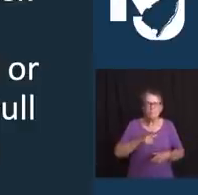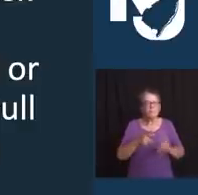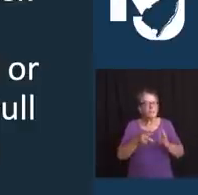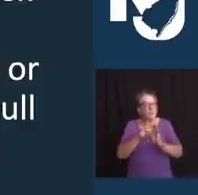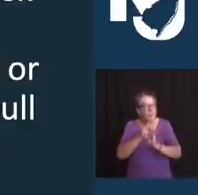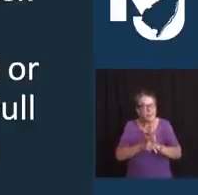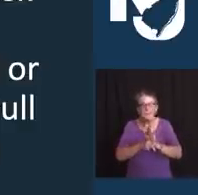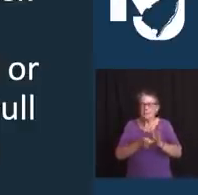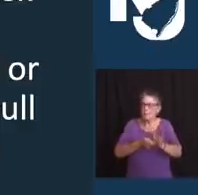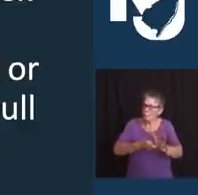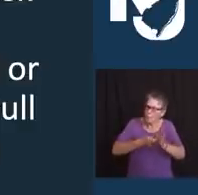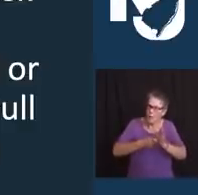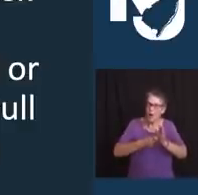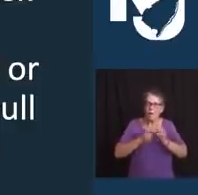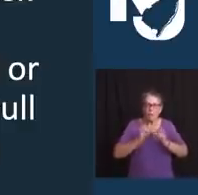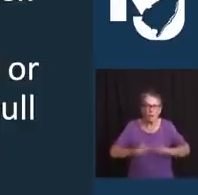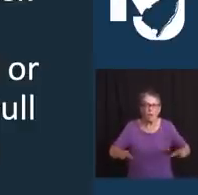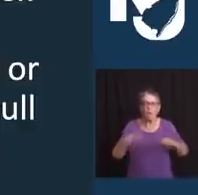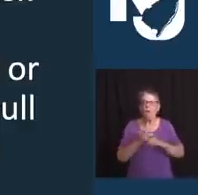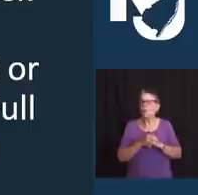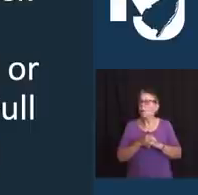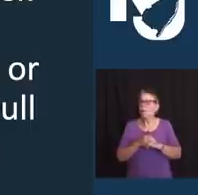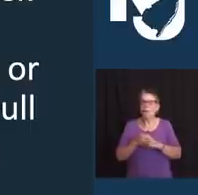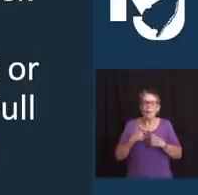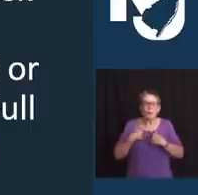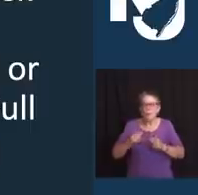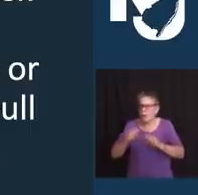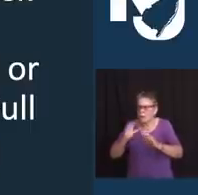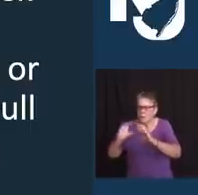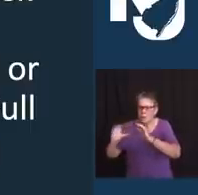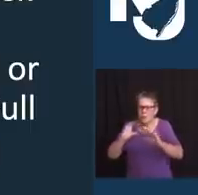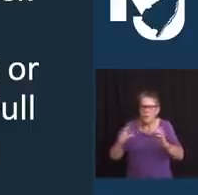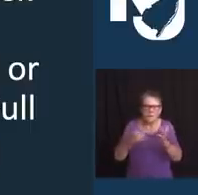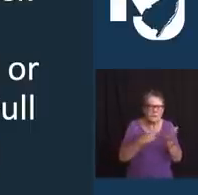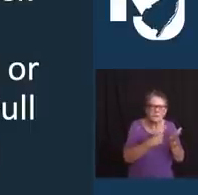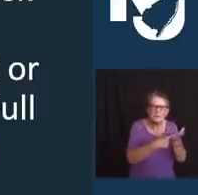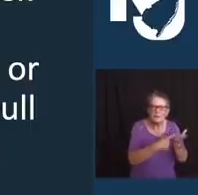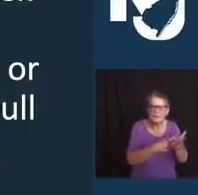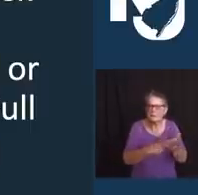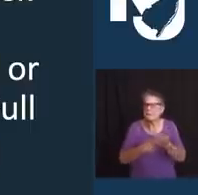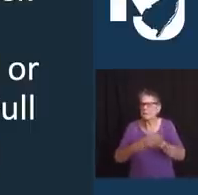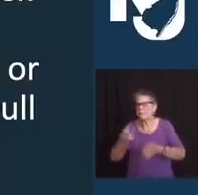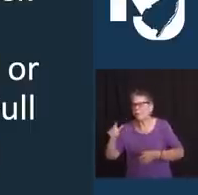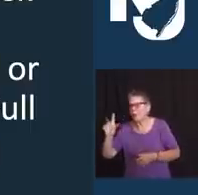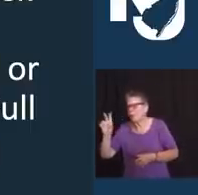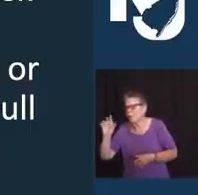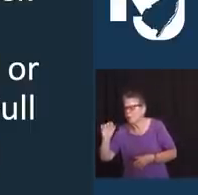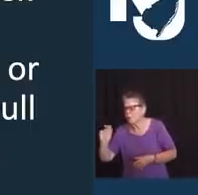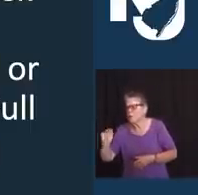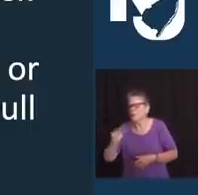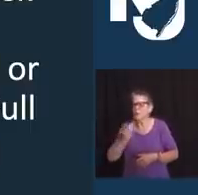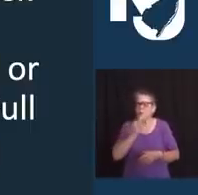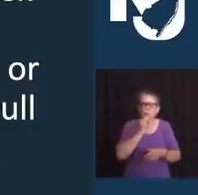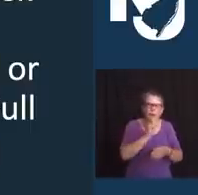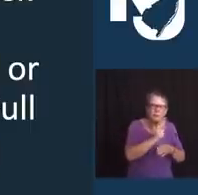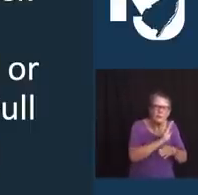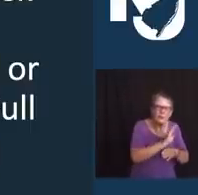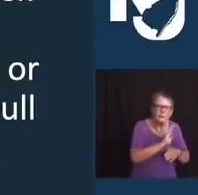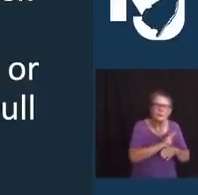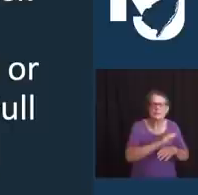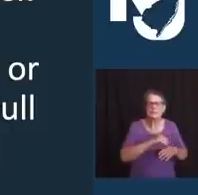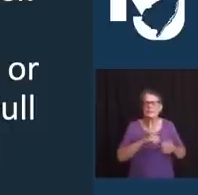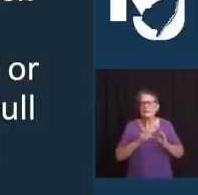stakeholders regarding our policy, including our union partners across both the public and private sectors, officials